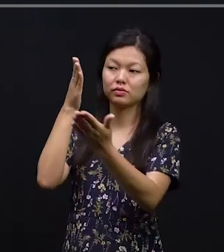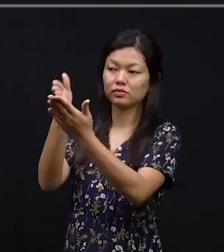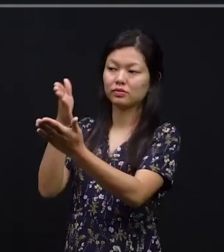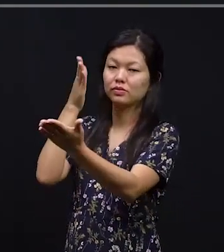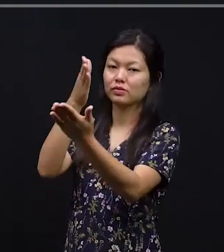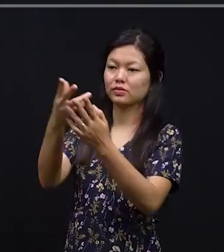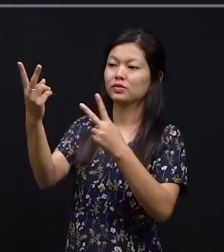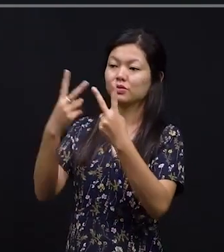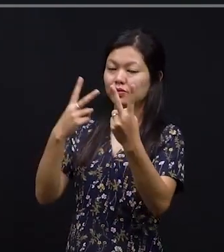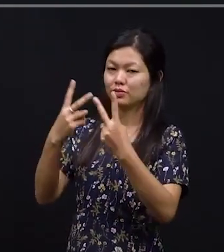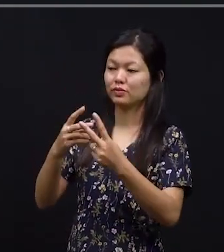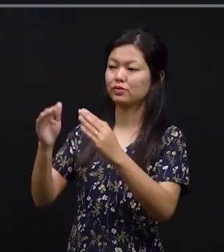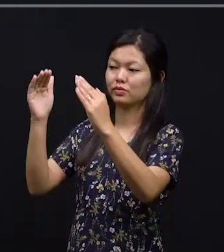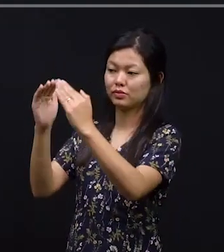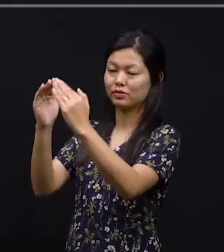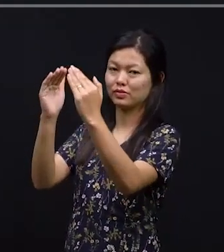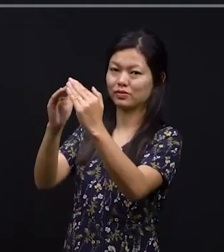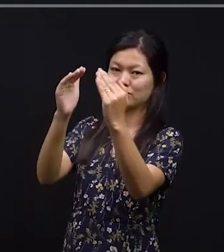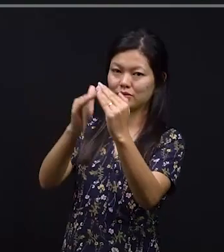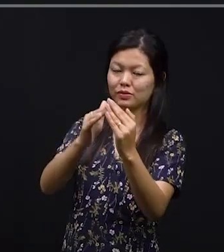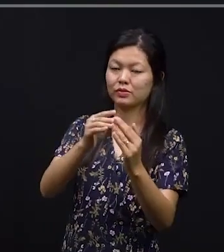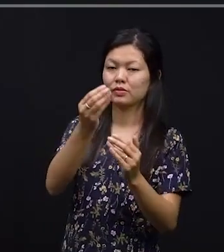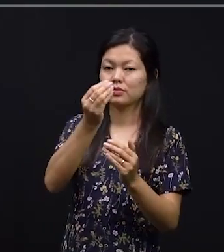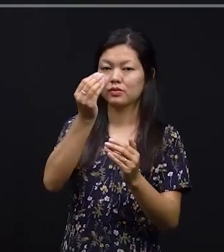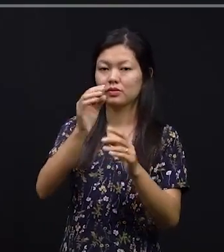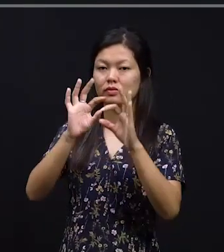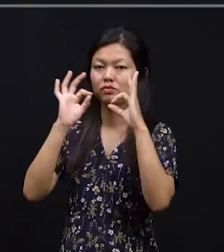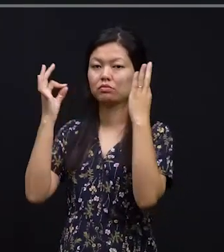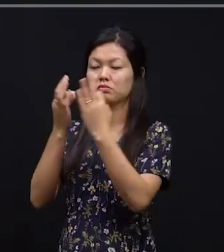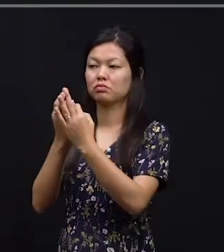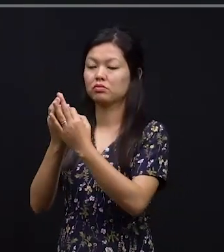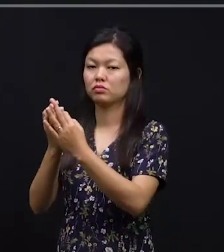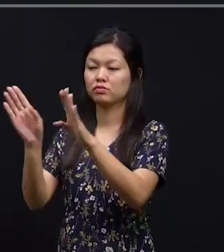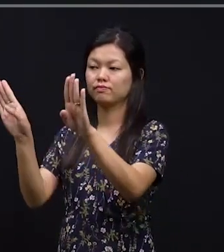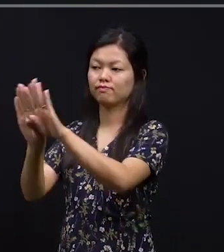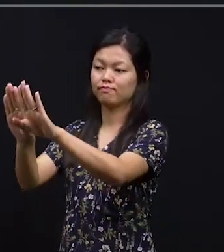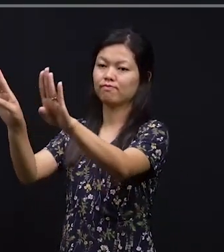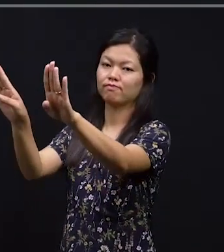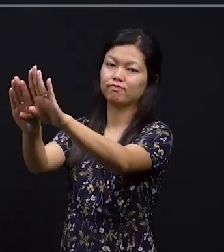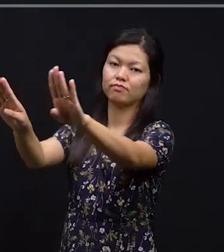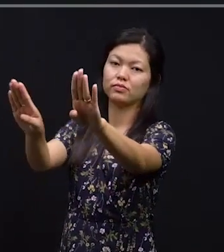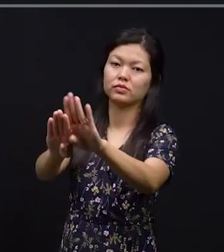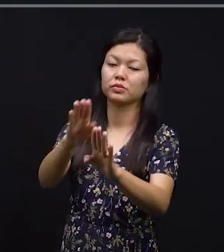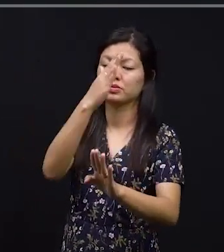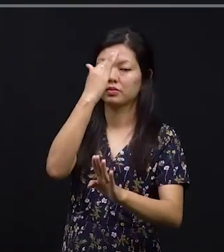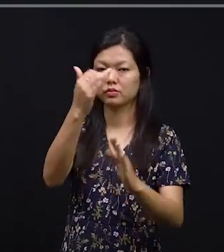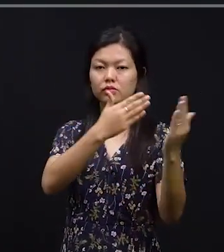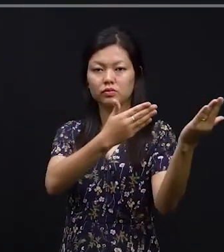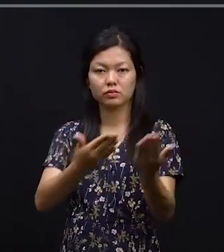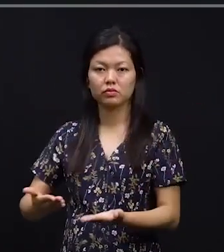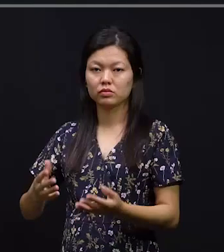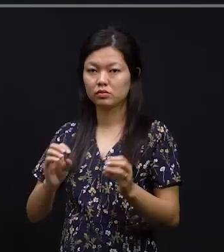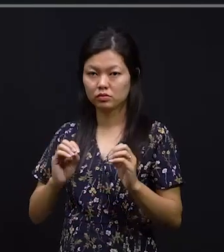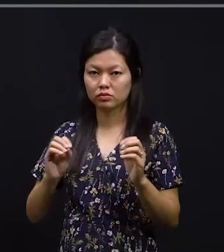it's right or wrong on anybody's part here. Let's just leave it there, because I want you to make a wise decision. Okay, but it is always